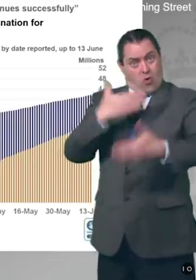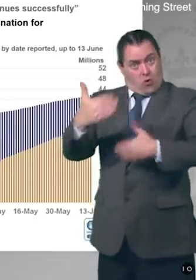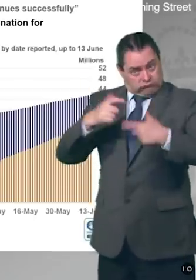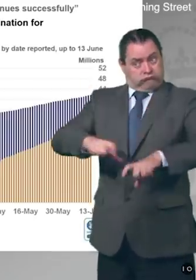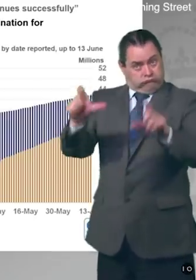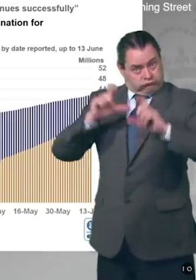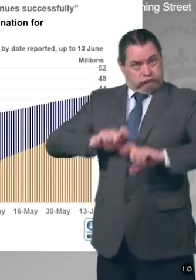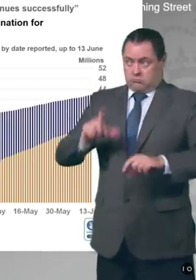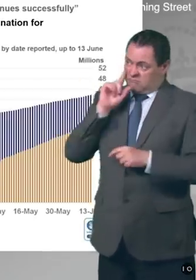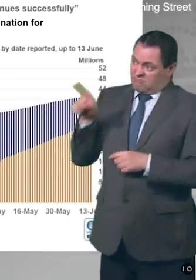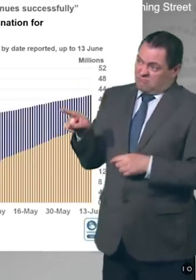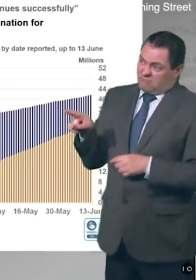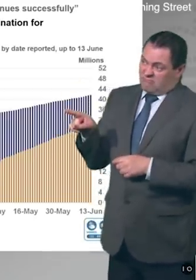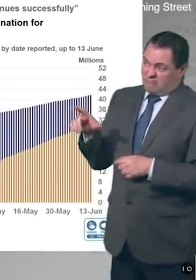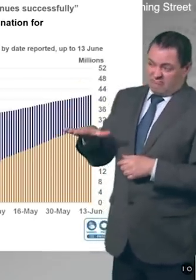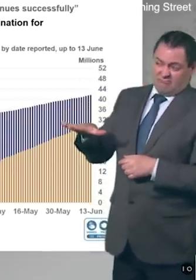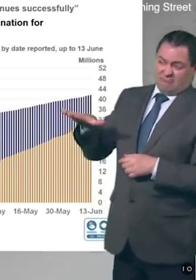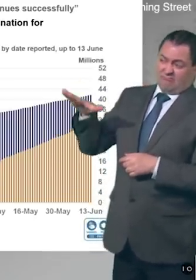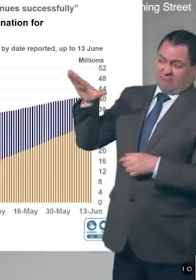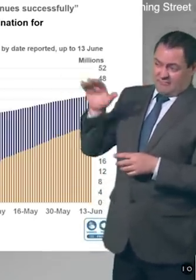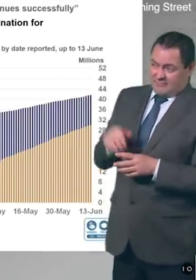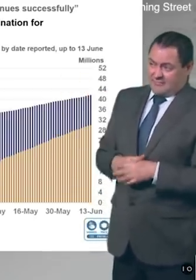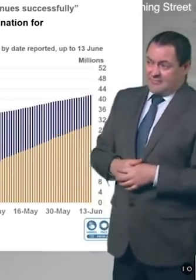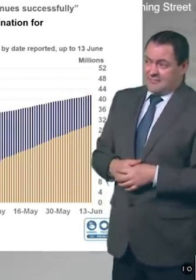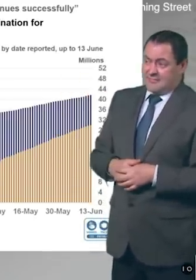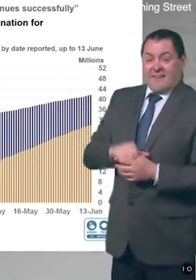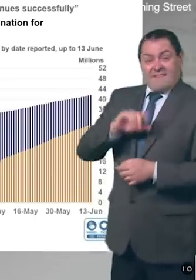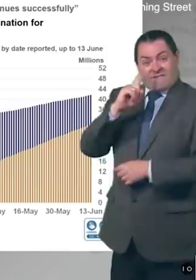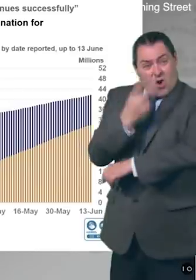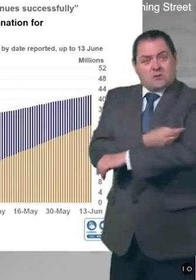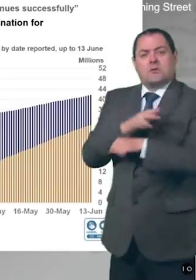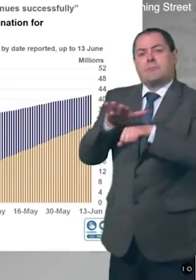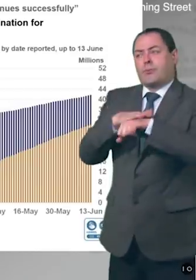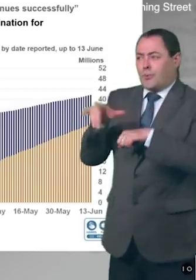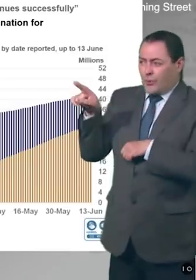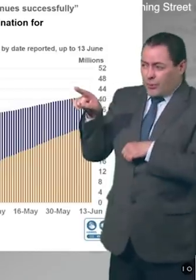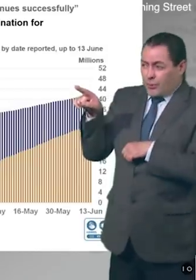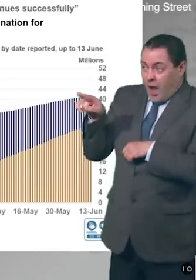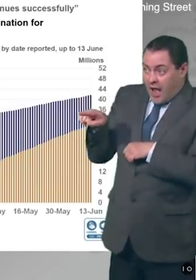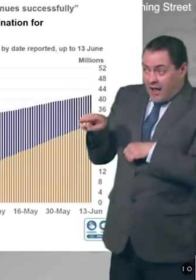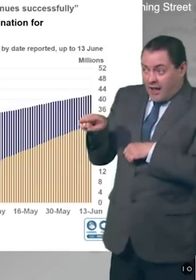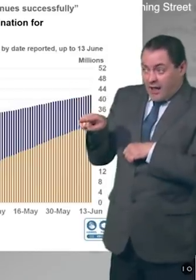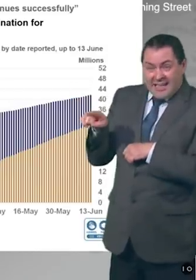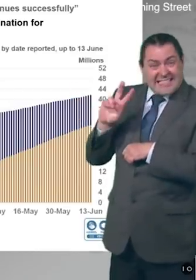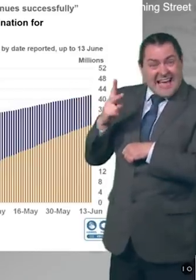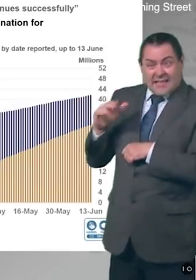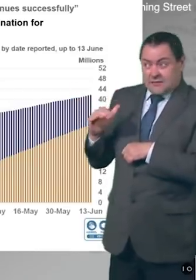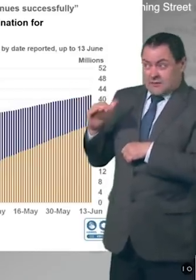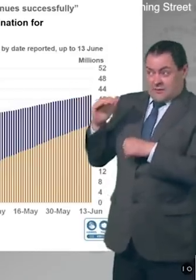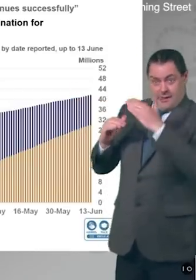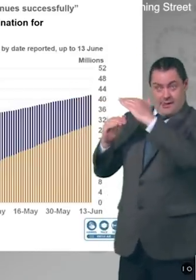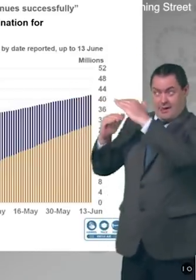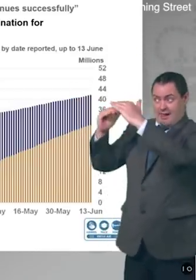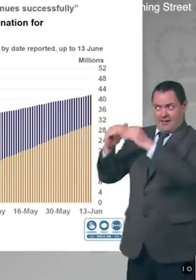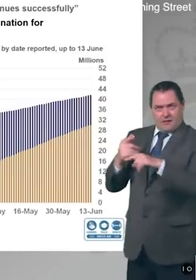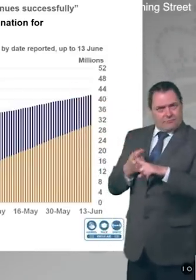the country knows that both first vaccinations and increasingly rapidly second vaccinations are progressing very effectively